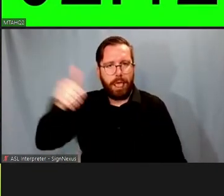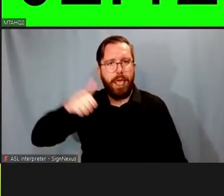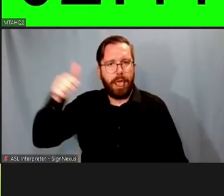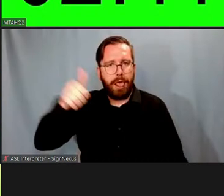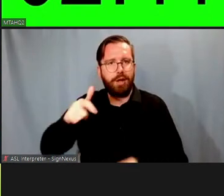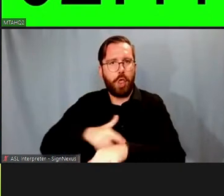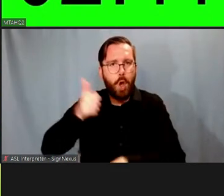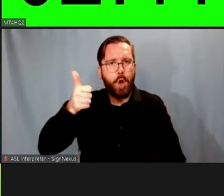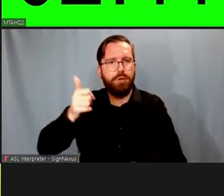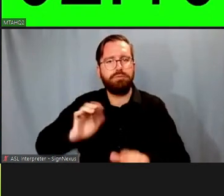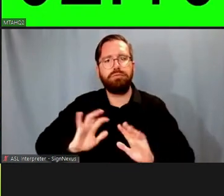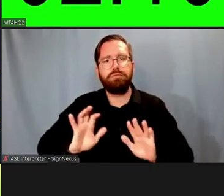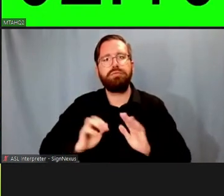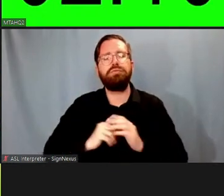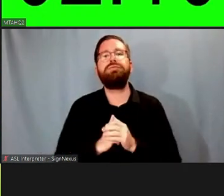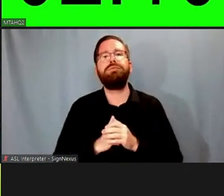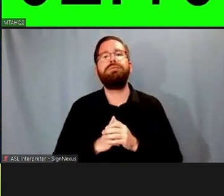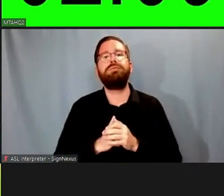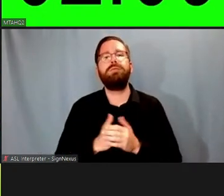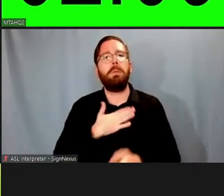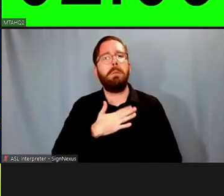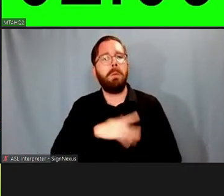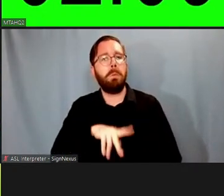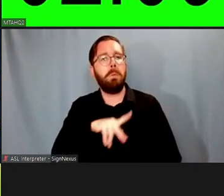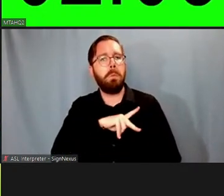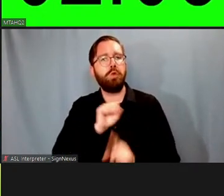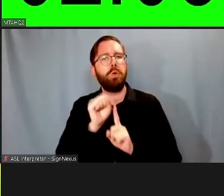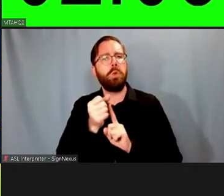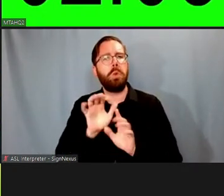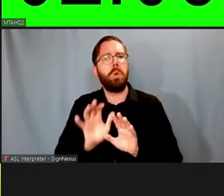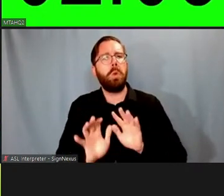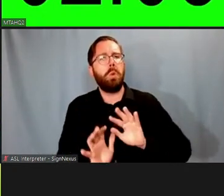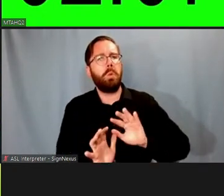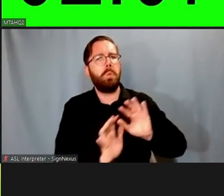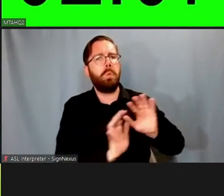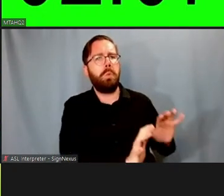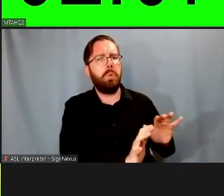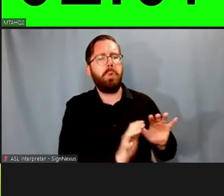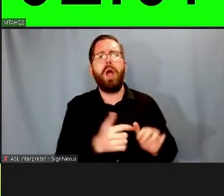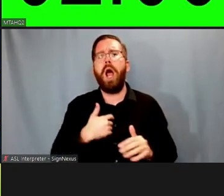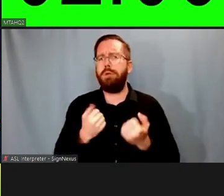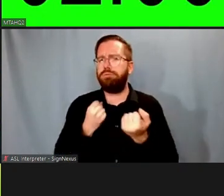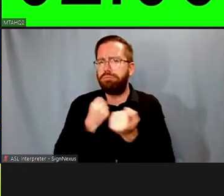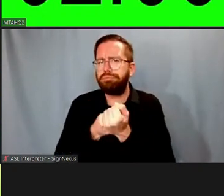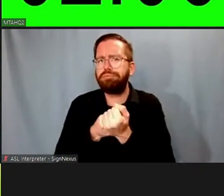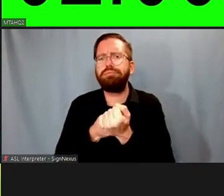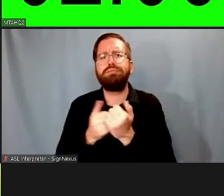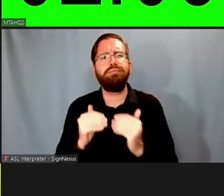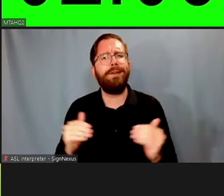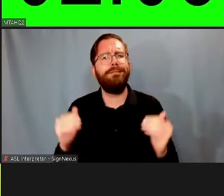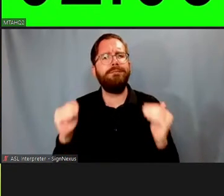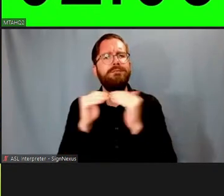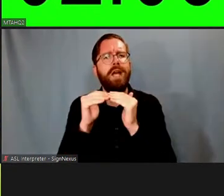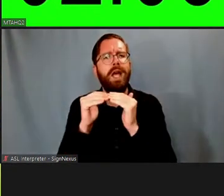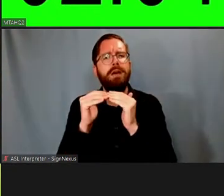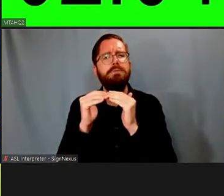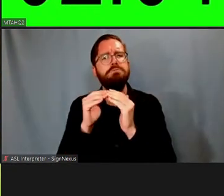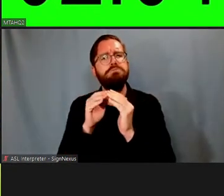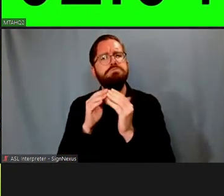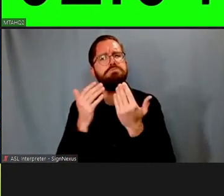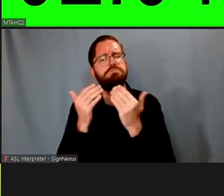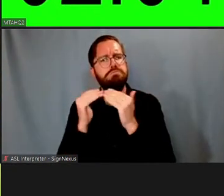the um but my personal situation aside i support a fair and equitable application of the congestion pricing in new york